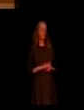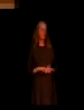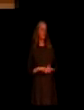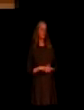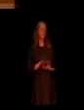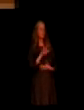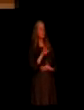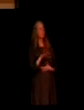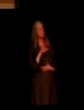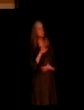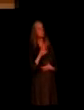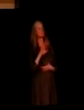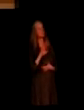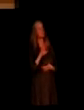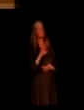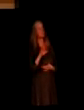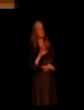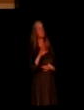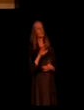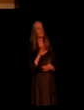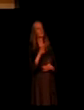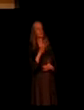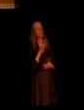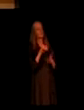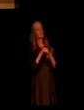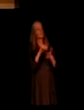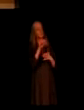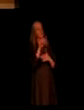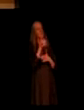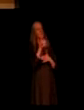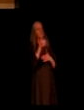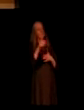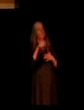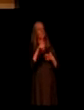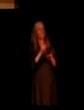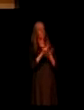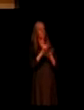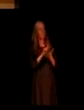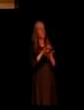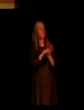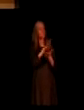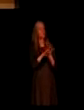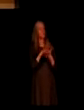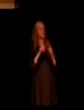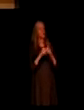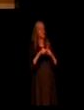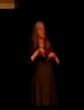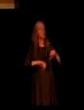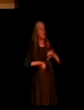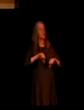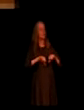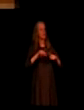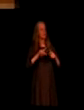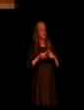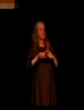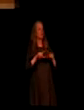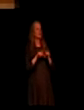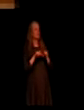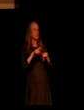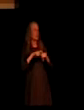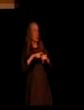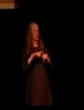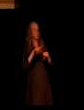the time that our 2010 science paper came out, another paper was published in